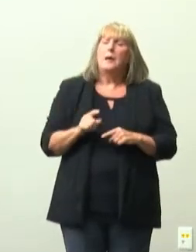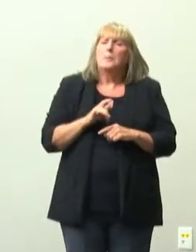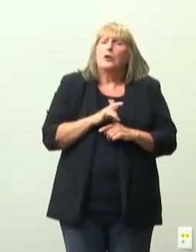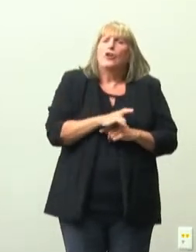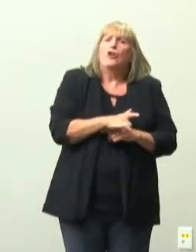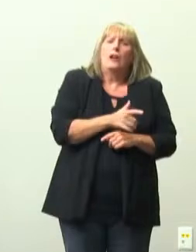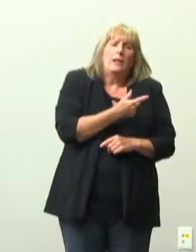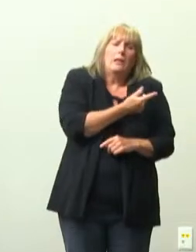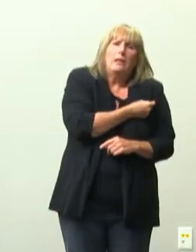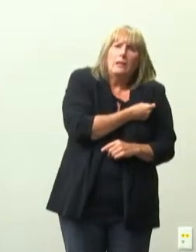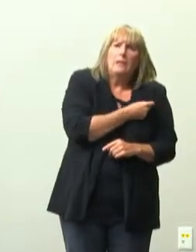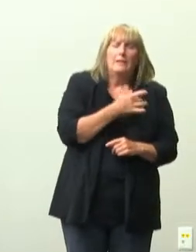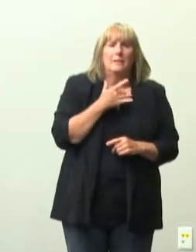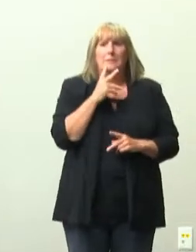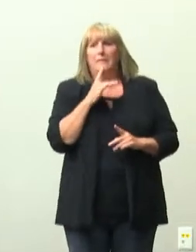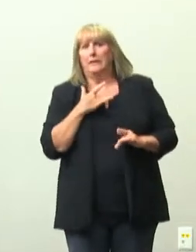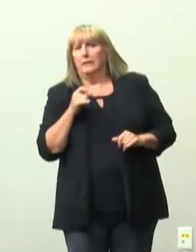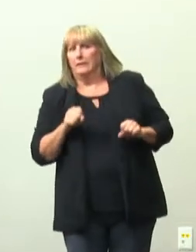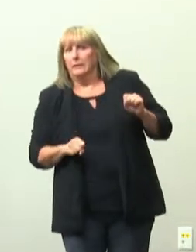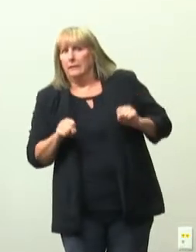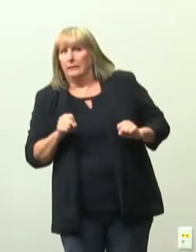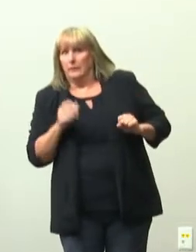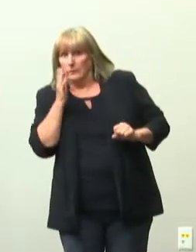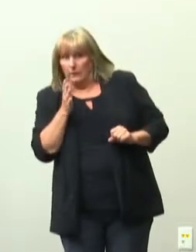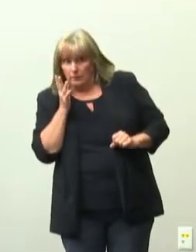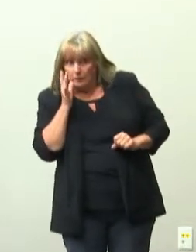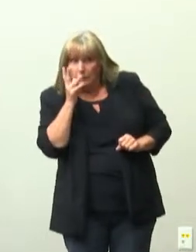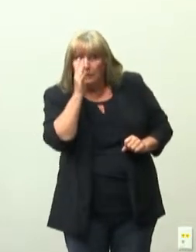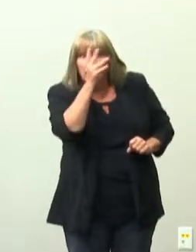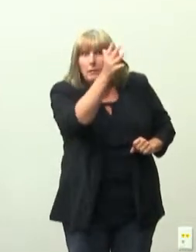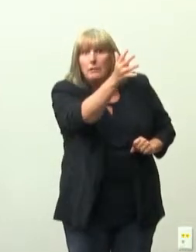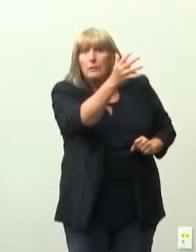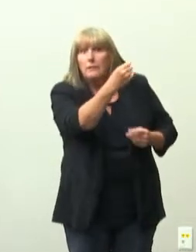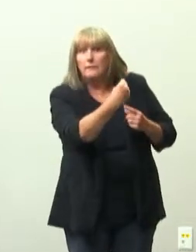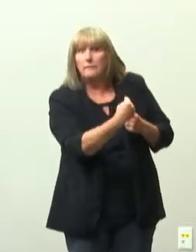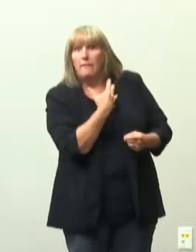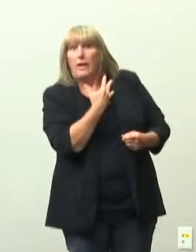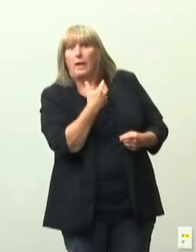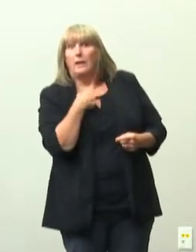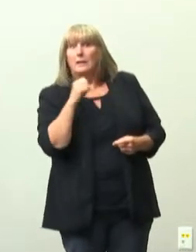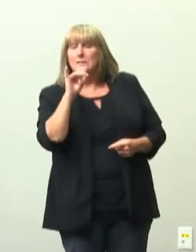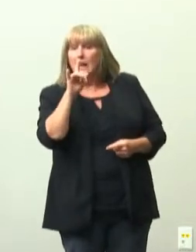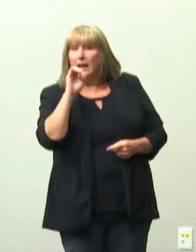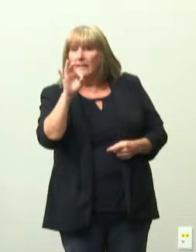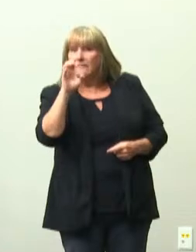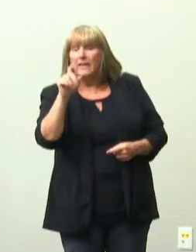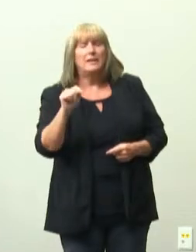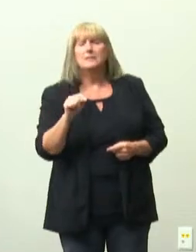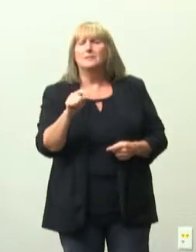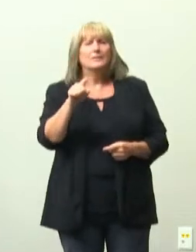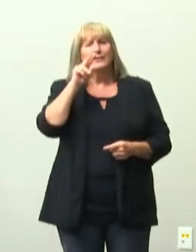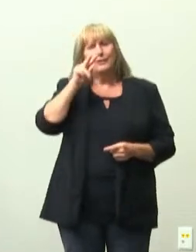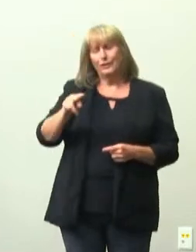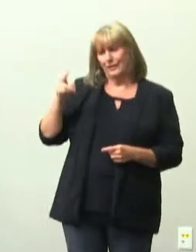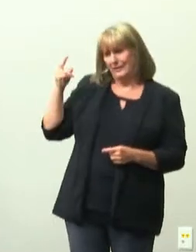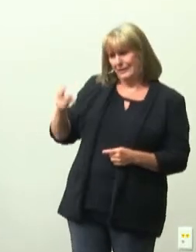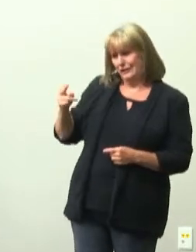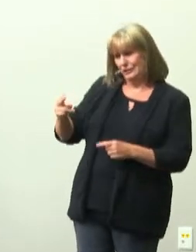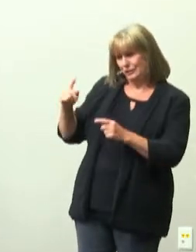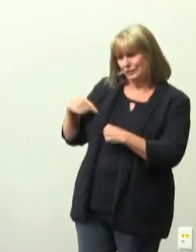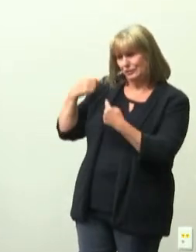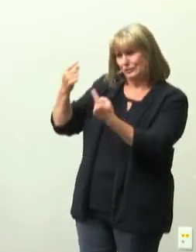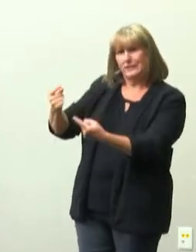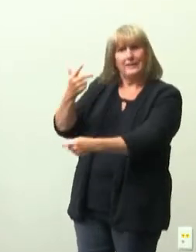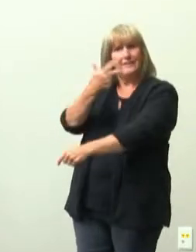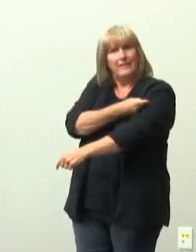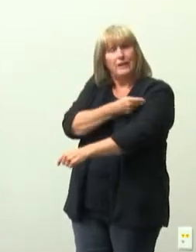patients about their uncertainty about the long-term vaccinations. If you look at the history of vaccinations,